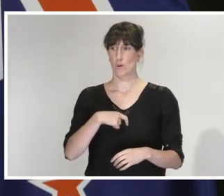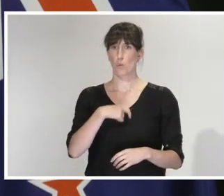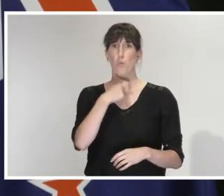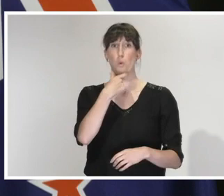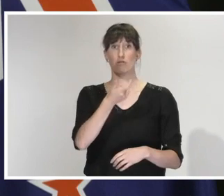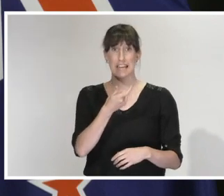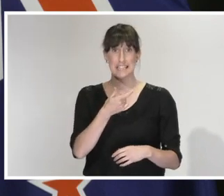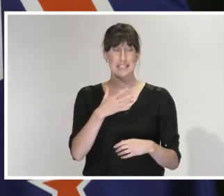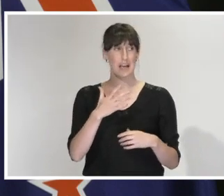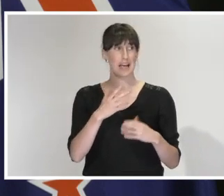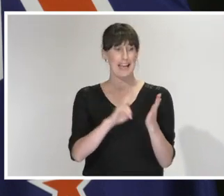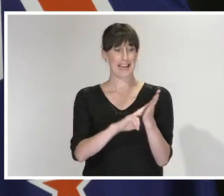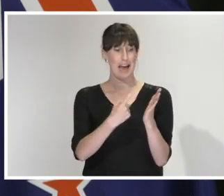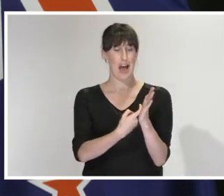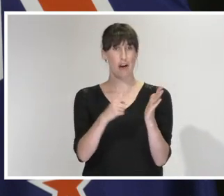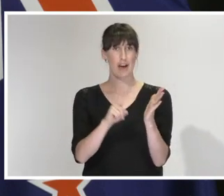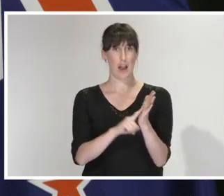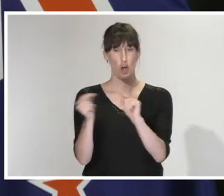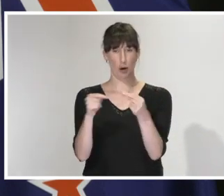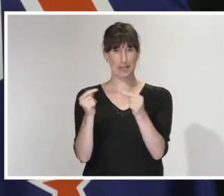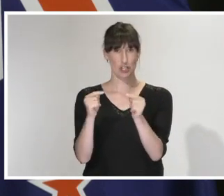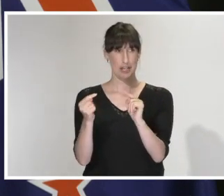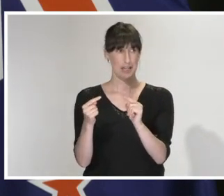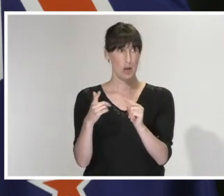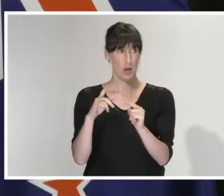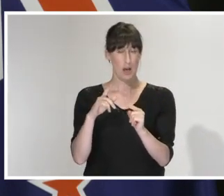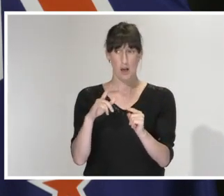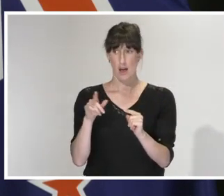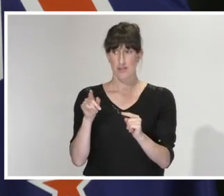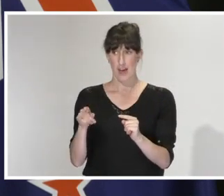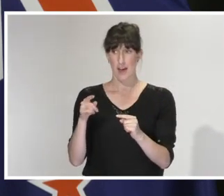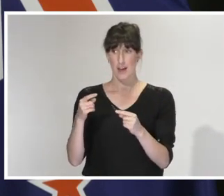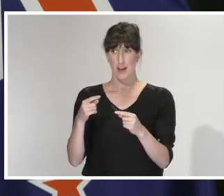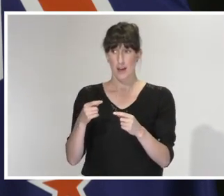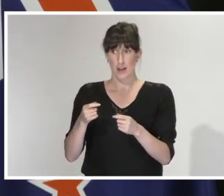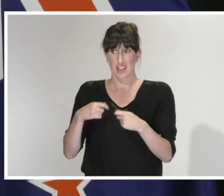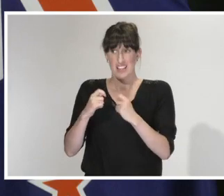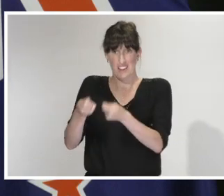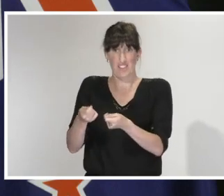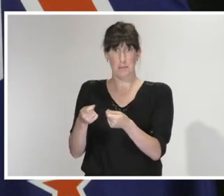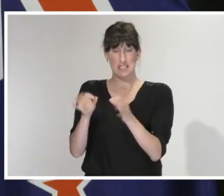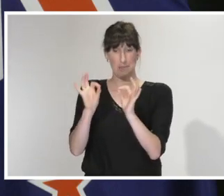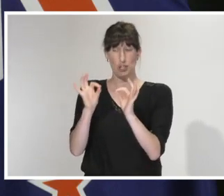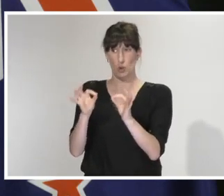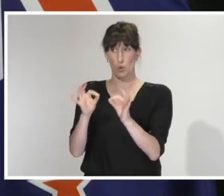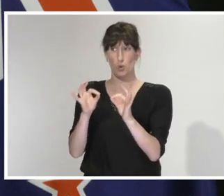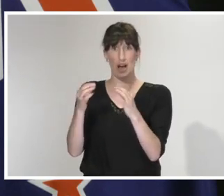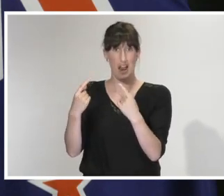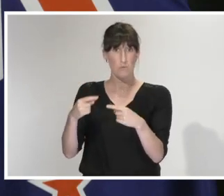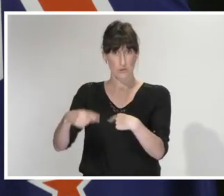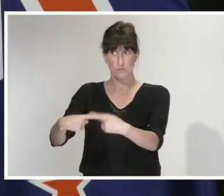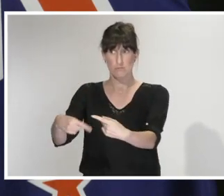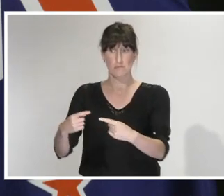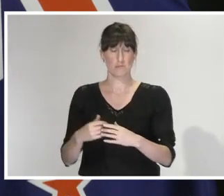in Australia, and is the government in conversations with them? Unfortunately, I cannot answer that question for you. I